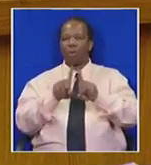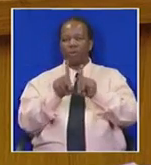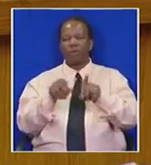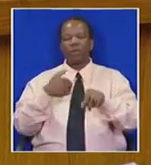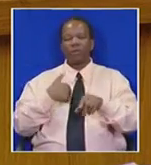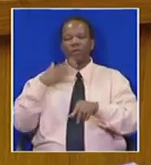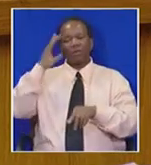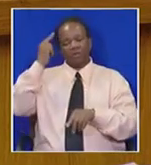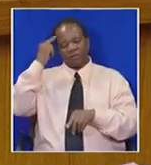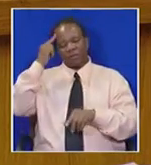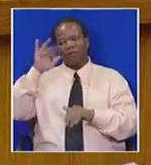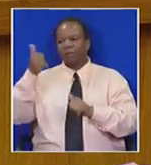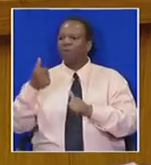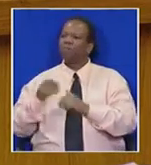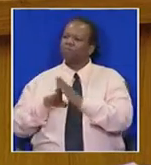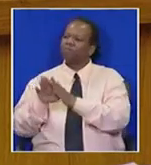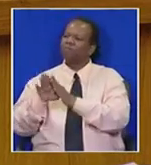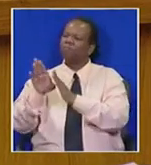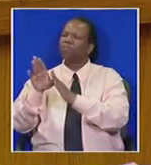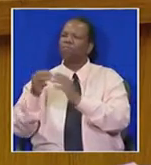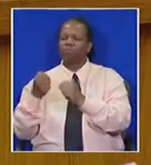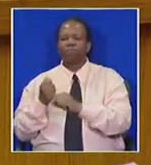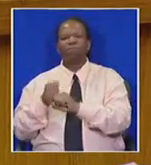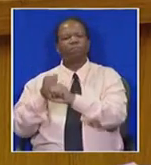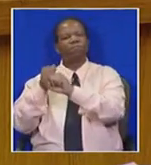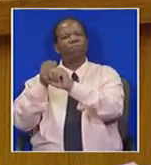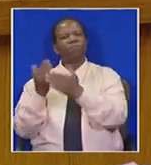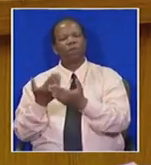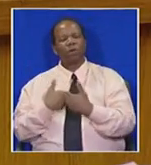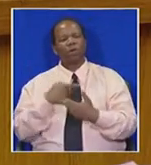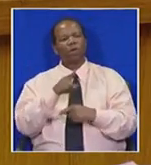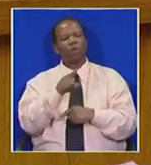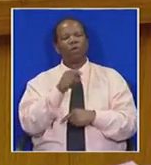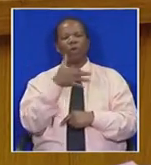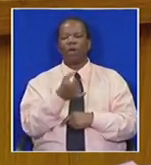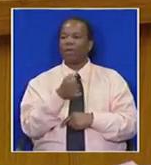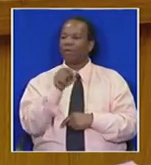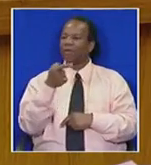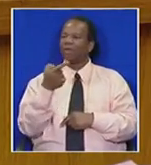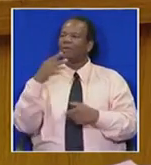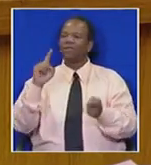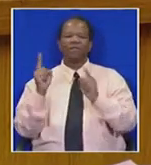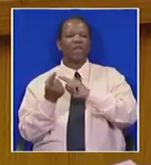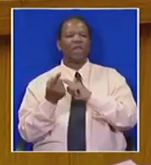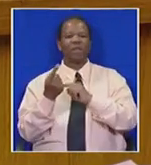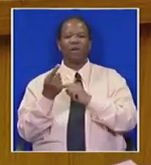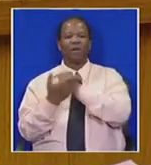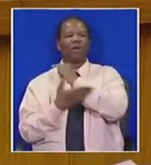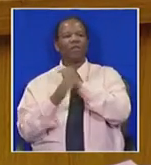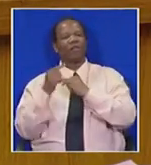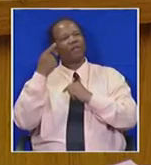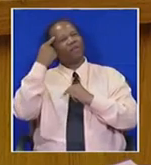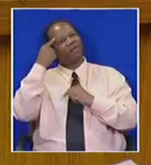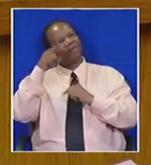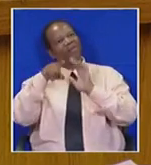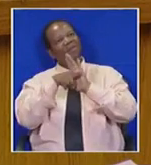people forward. You change the collective country's thoughts from concentrating on negativity to a positive mood.